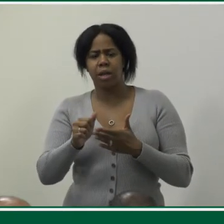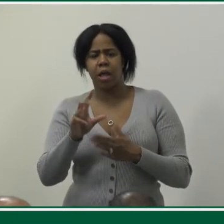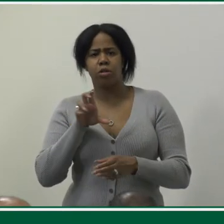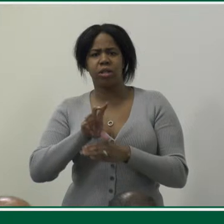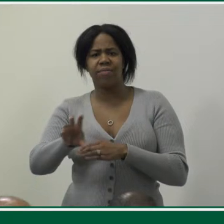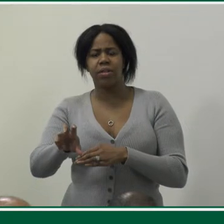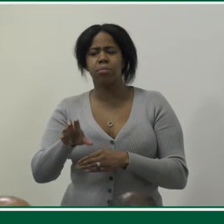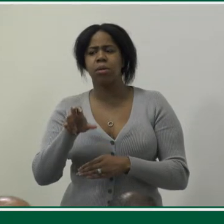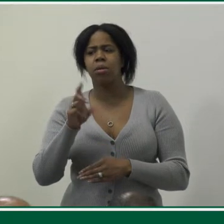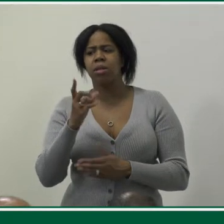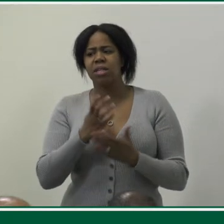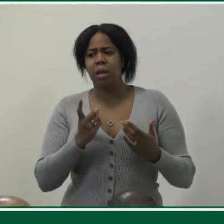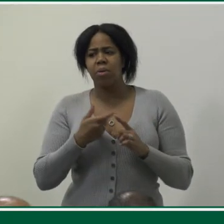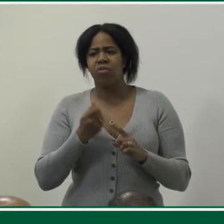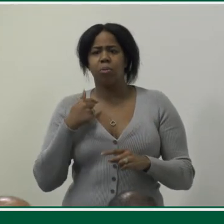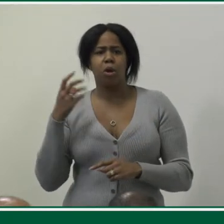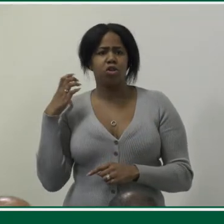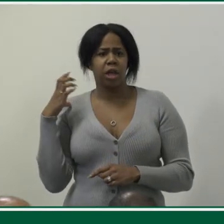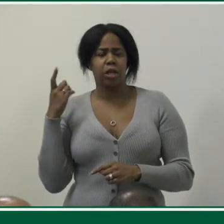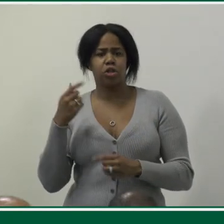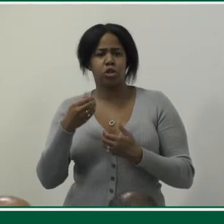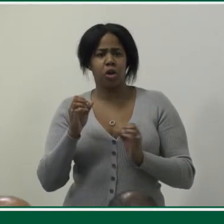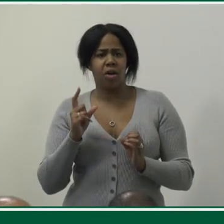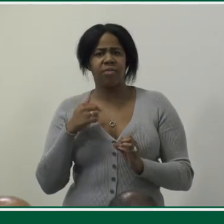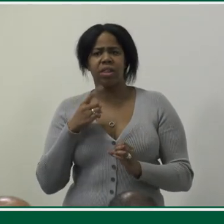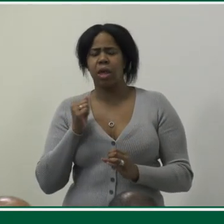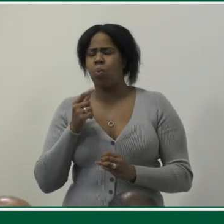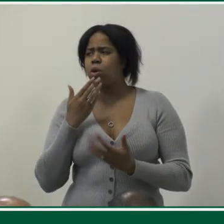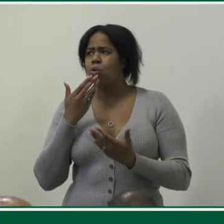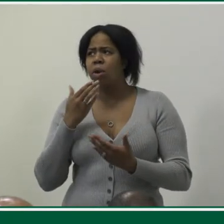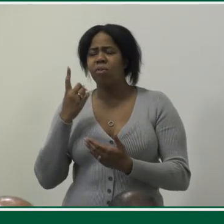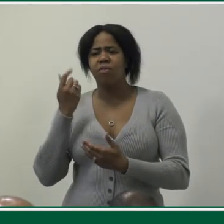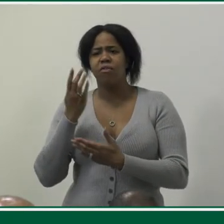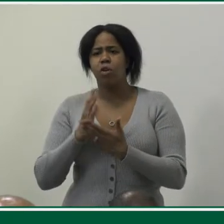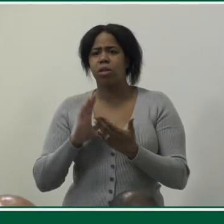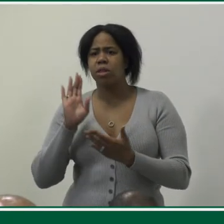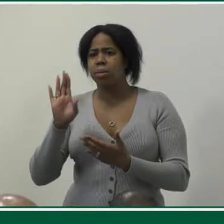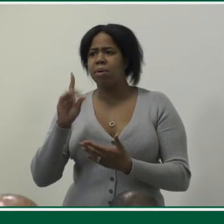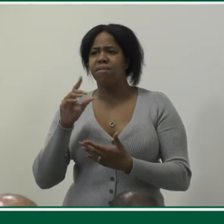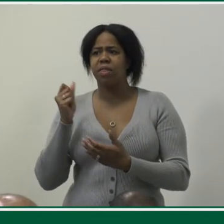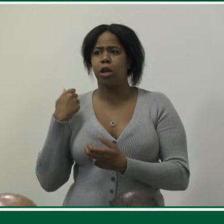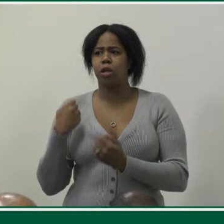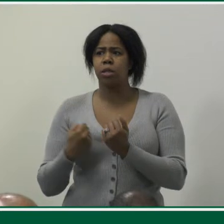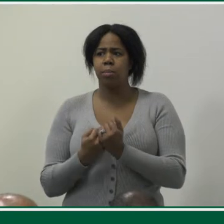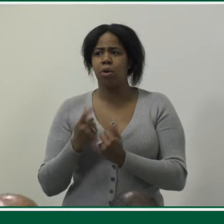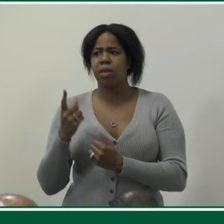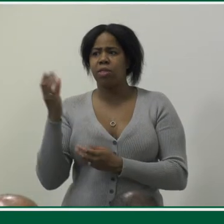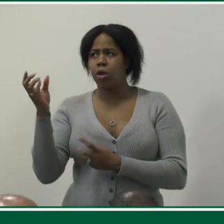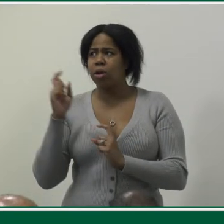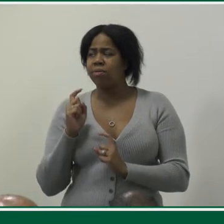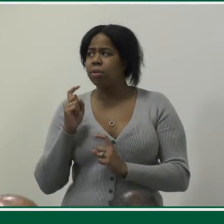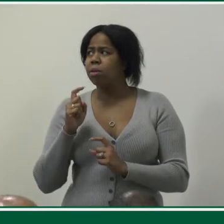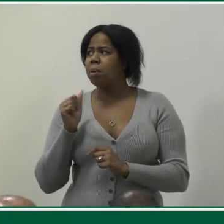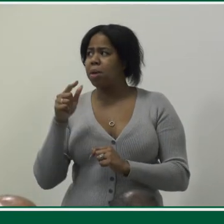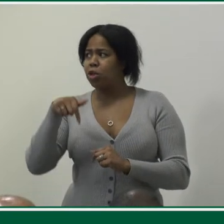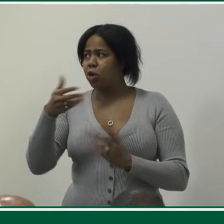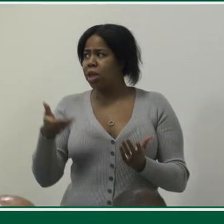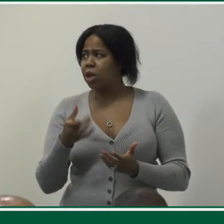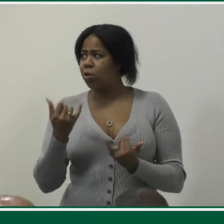are fortunately coming from our Chancellor's office, and we're grateful to some of the support that they're providing us. But you're here right now in the seminar